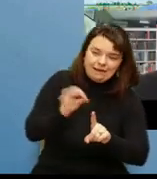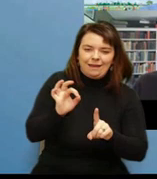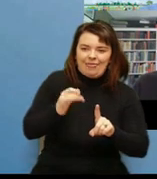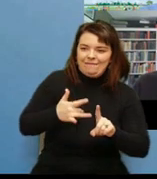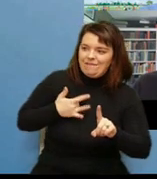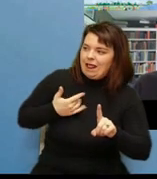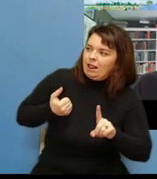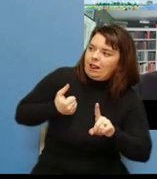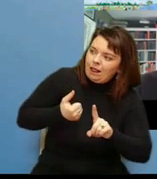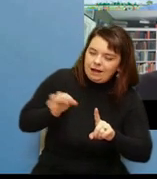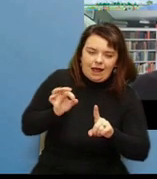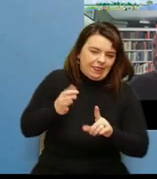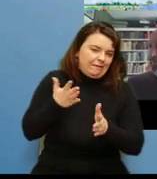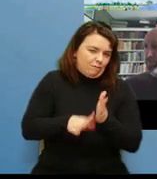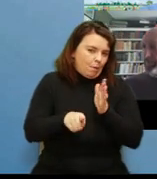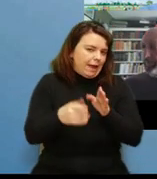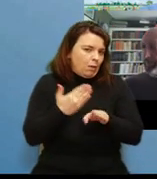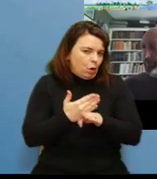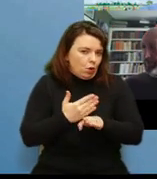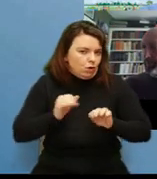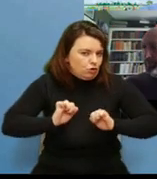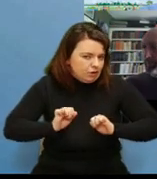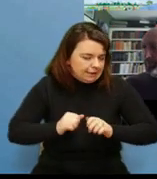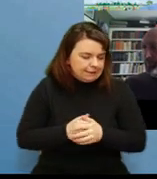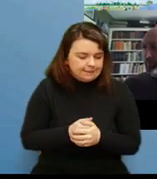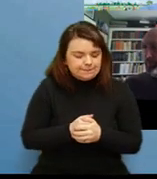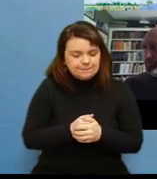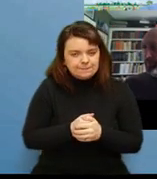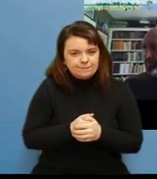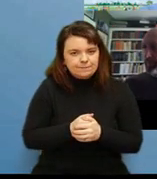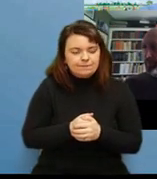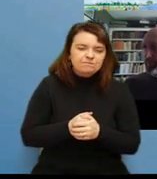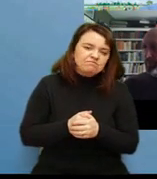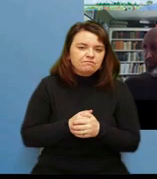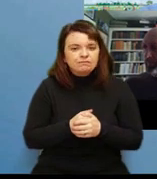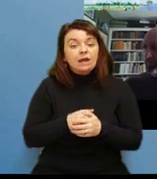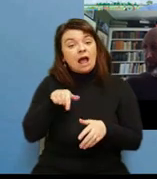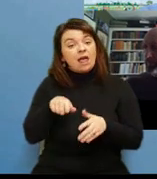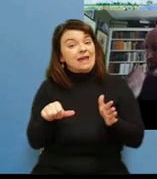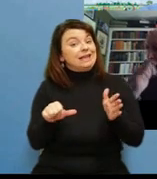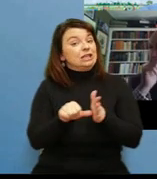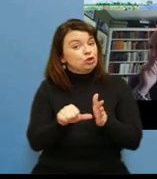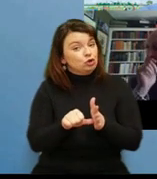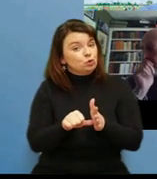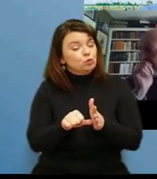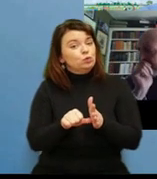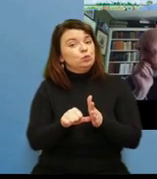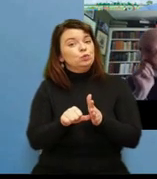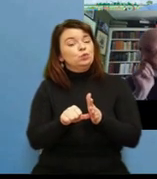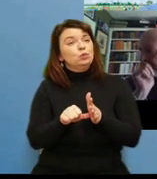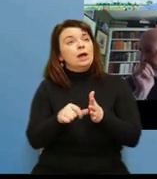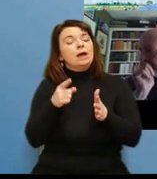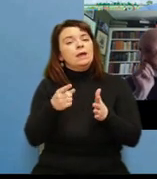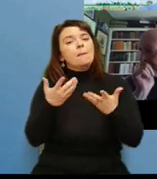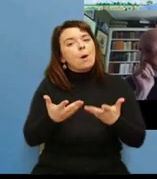felt from that yet. The other main issue that we're talking about at the moment